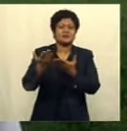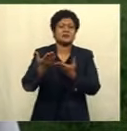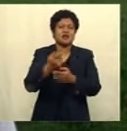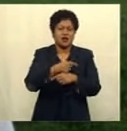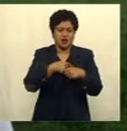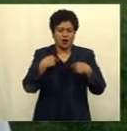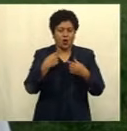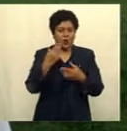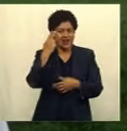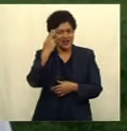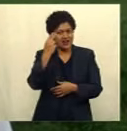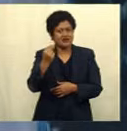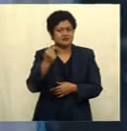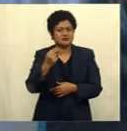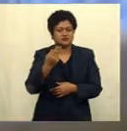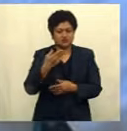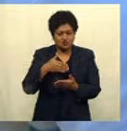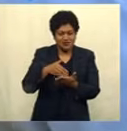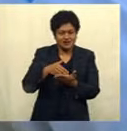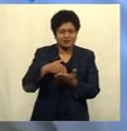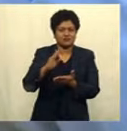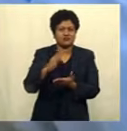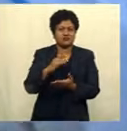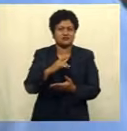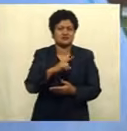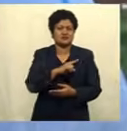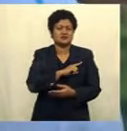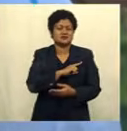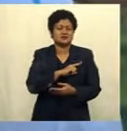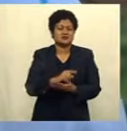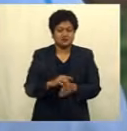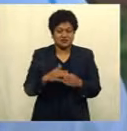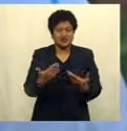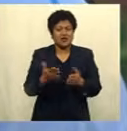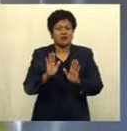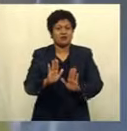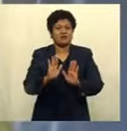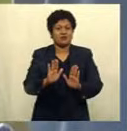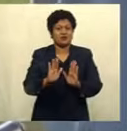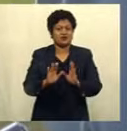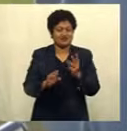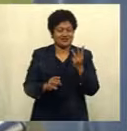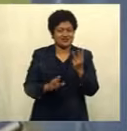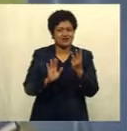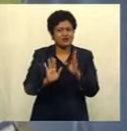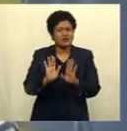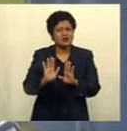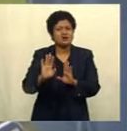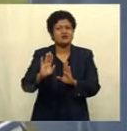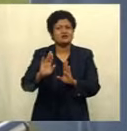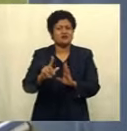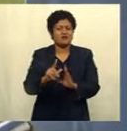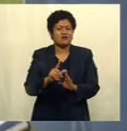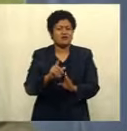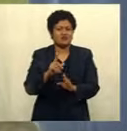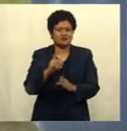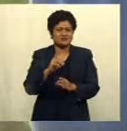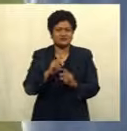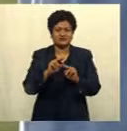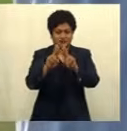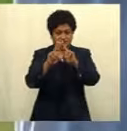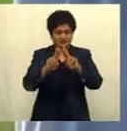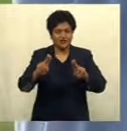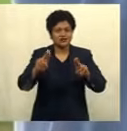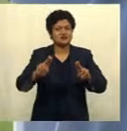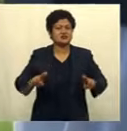names for approval. 3 archers are now just waiting for the final decision from the International Federation. Definitely,